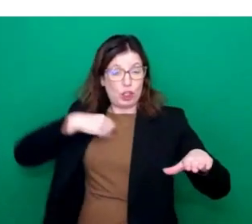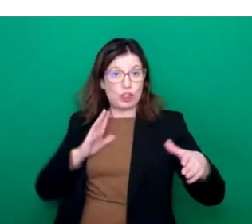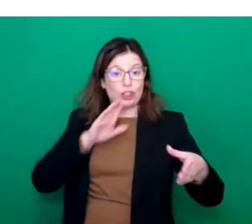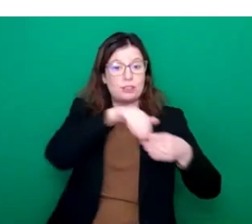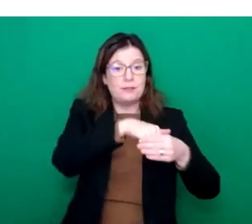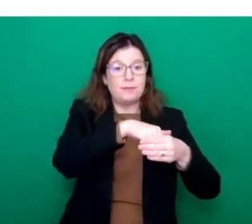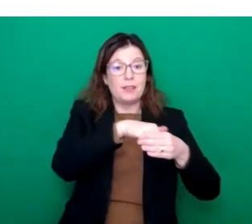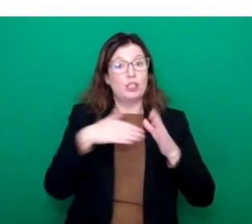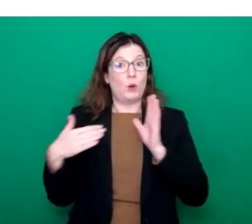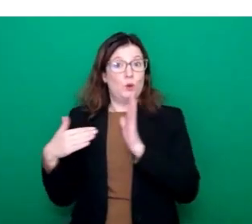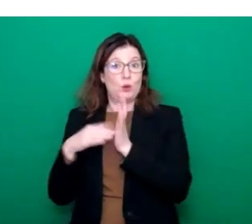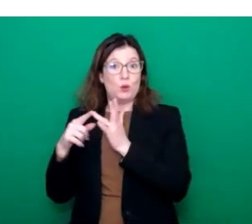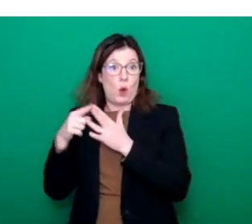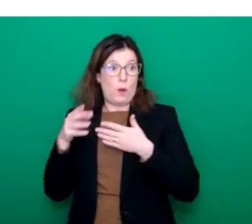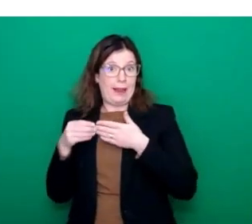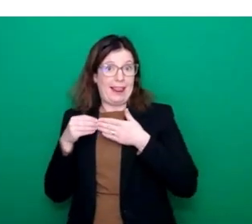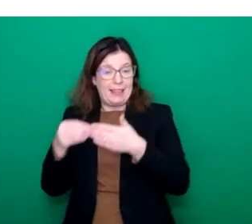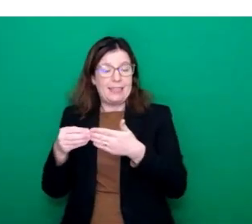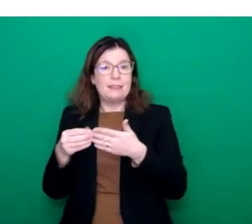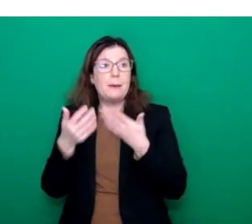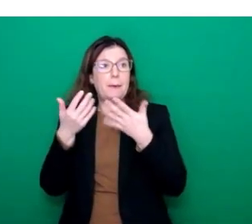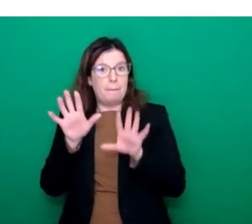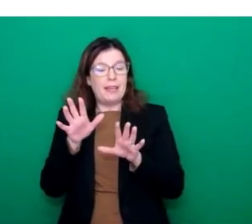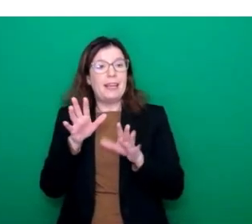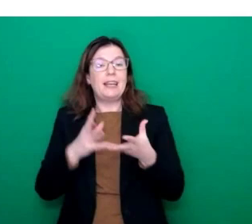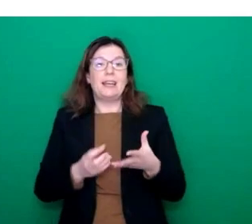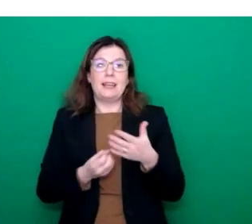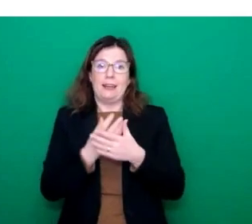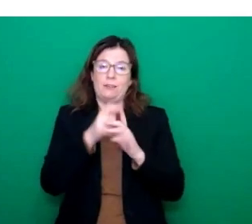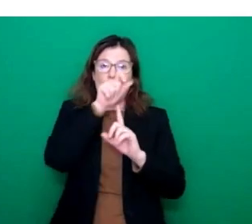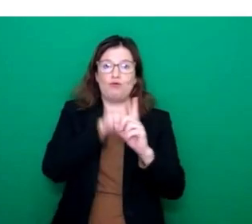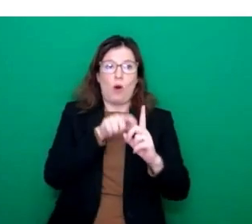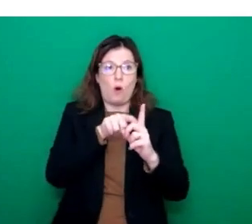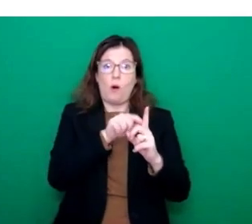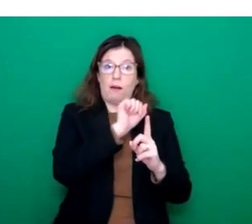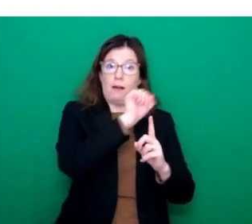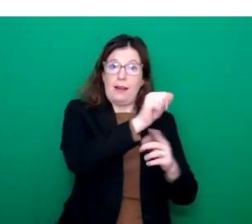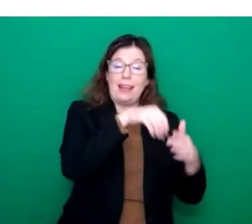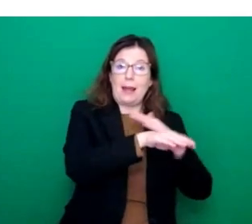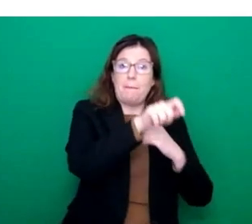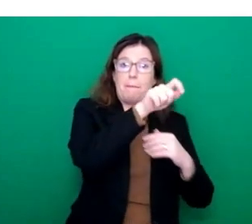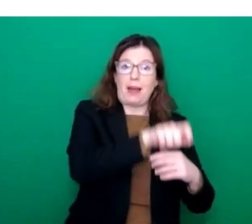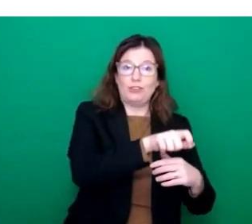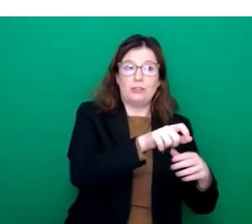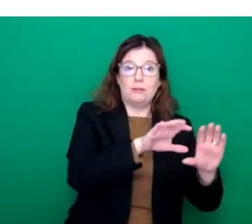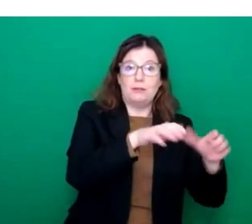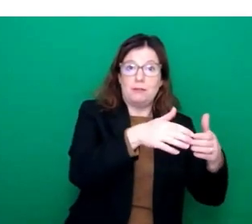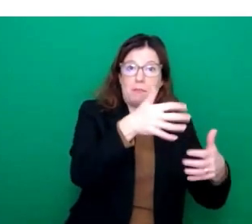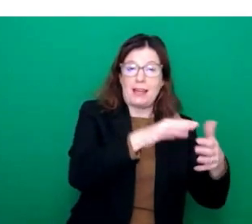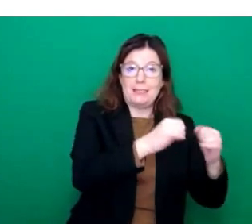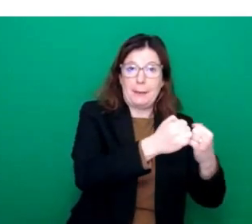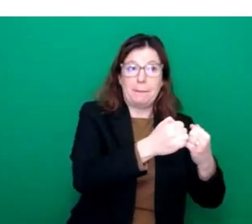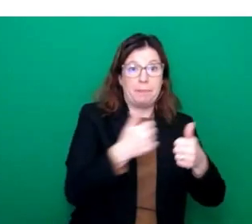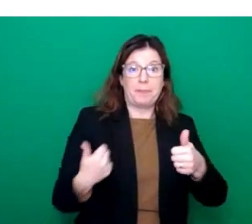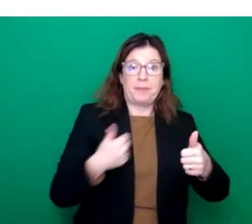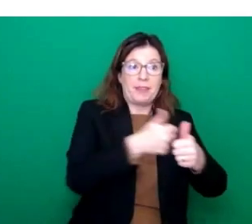Zoe Malpas, we were able to develop a role for psychologists in the inpatient pain team, both in supporting the